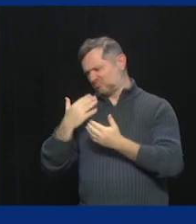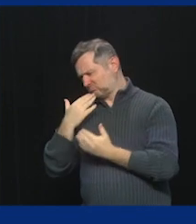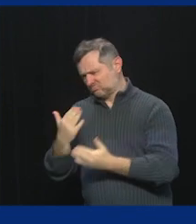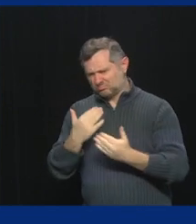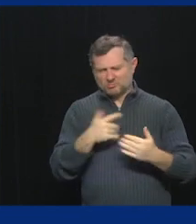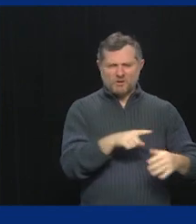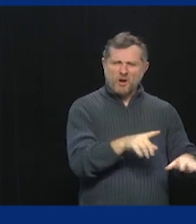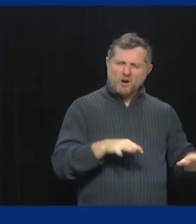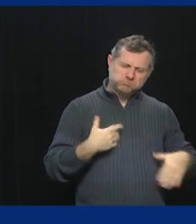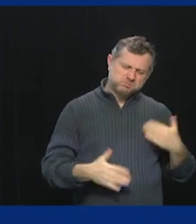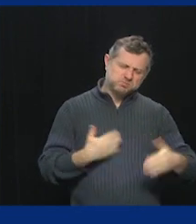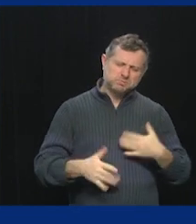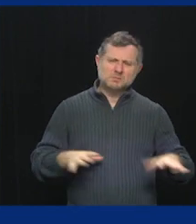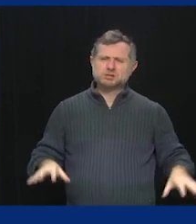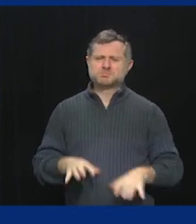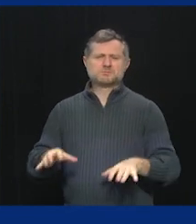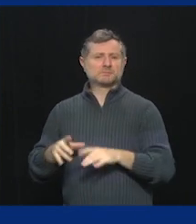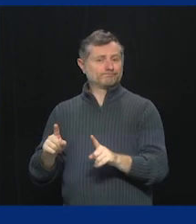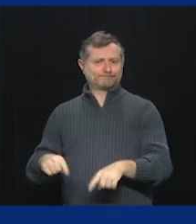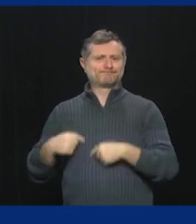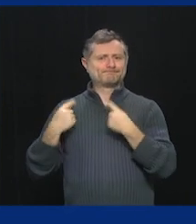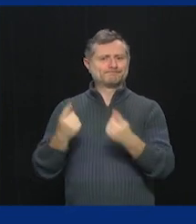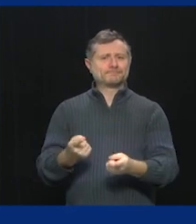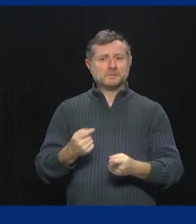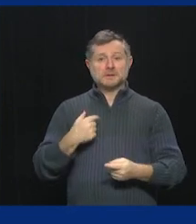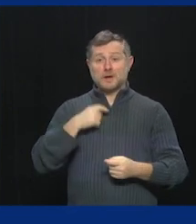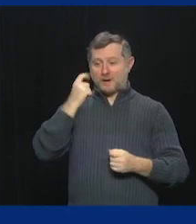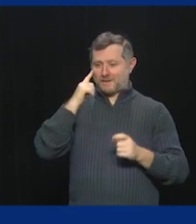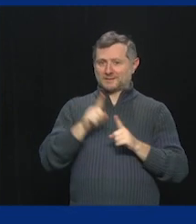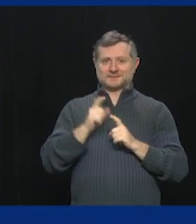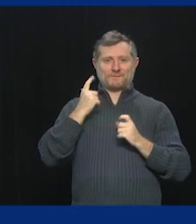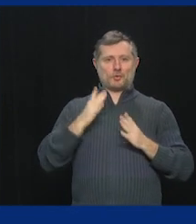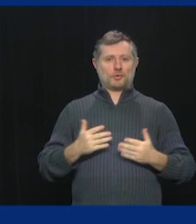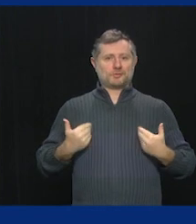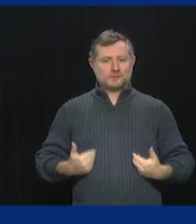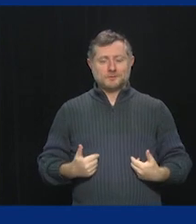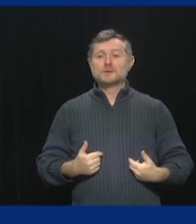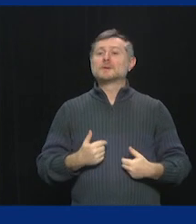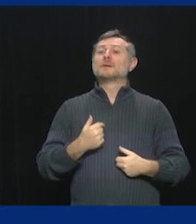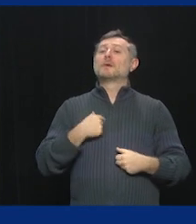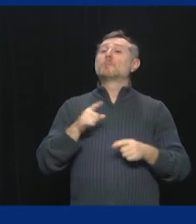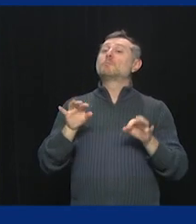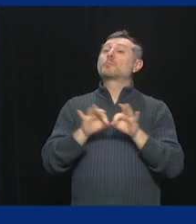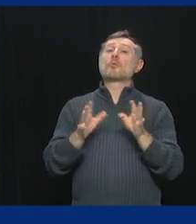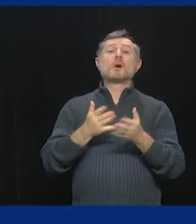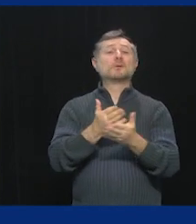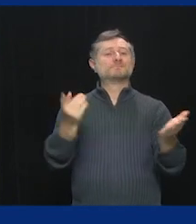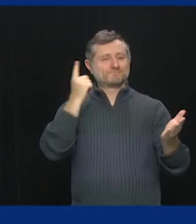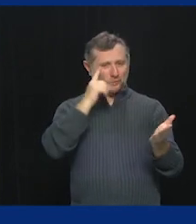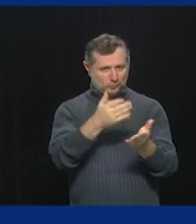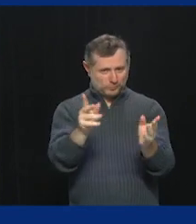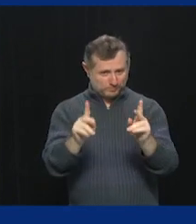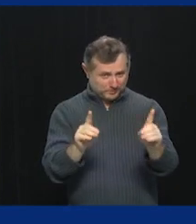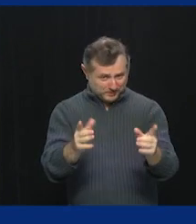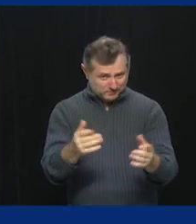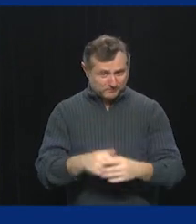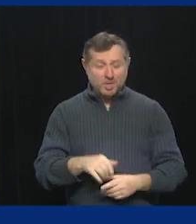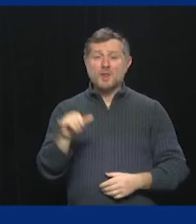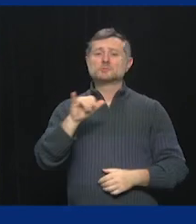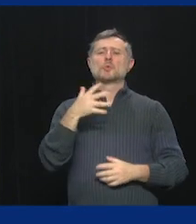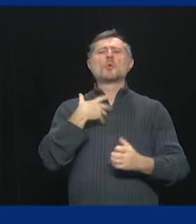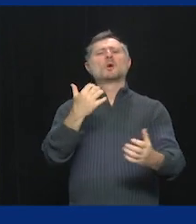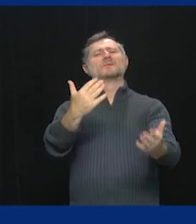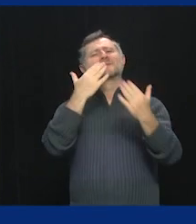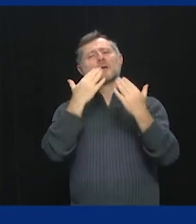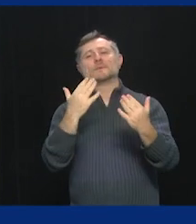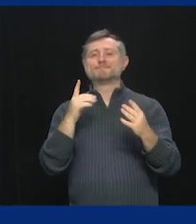in the last number of days since I've been governor, but it's really important work for the people. I also want to thank all the first responders from the state and the